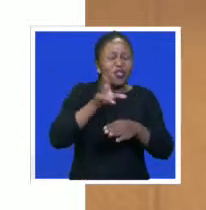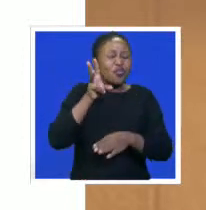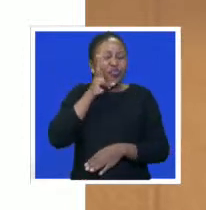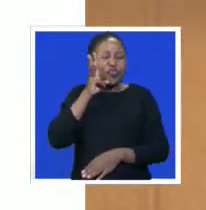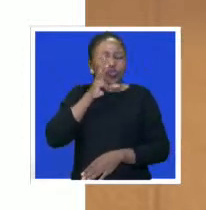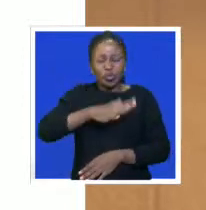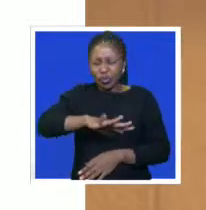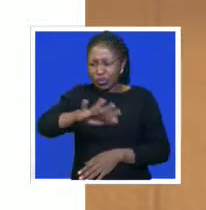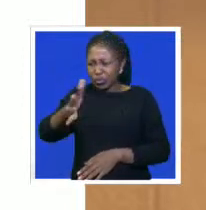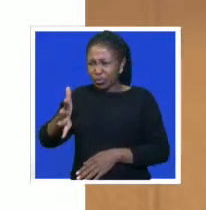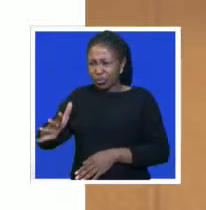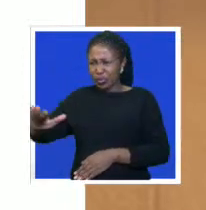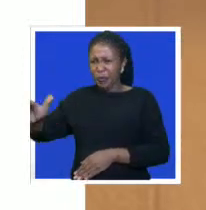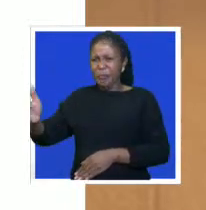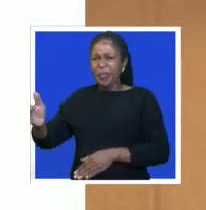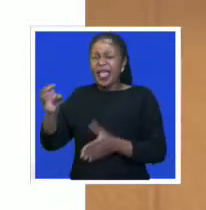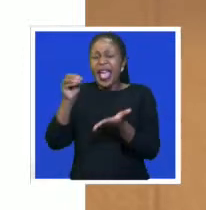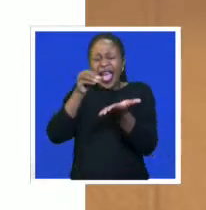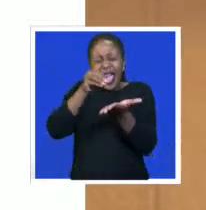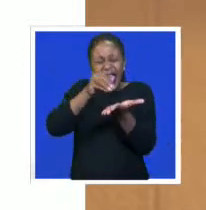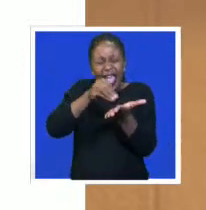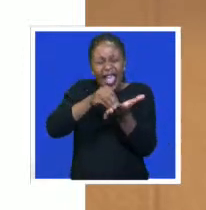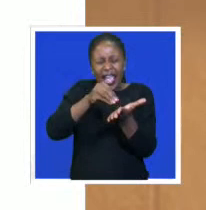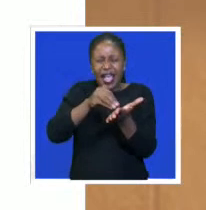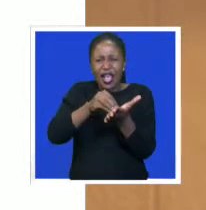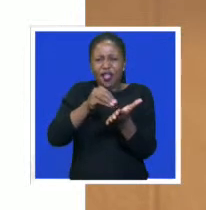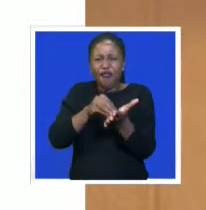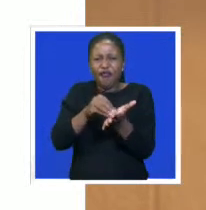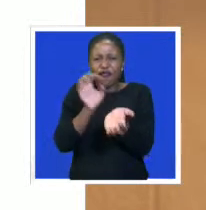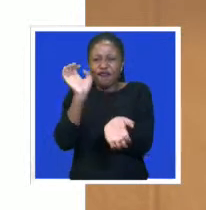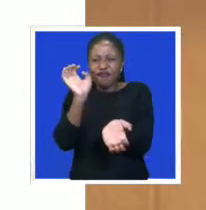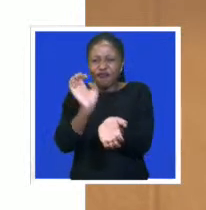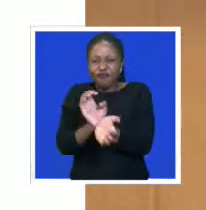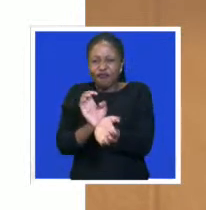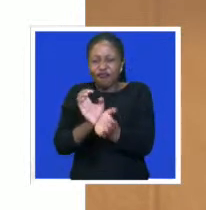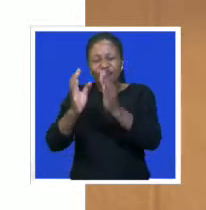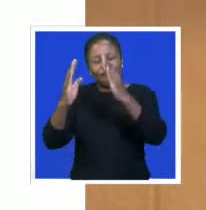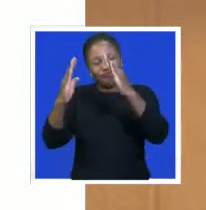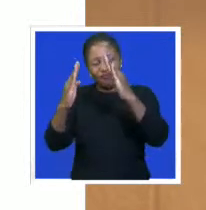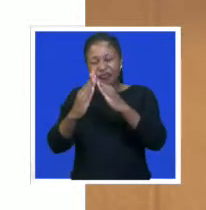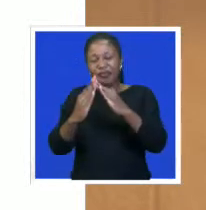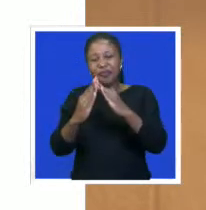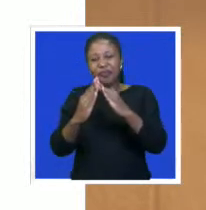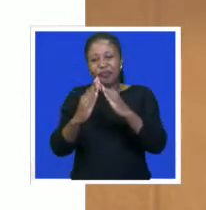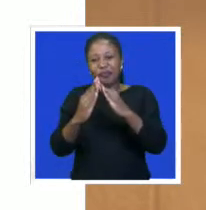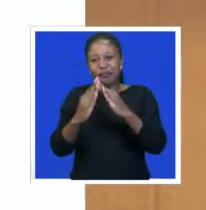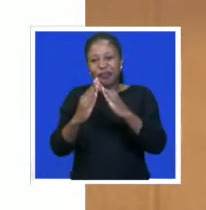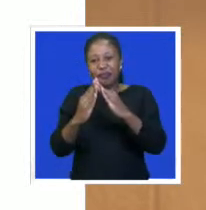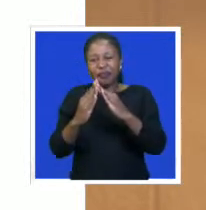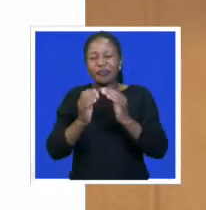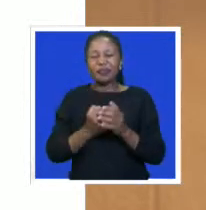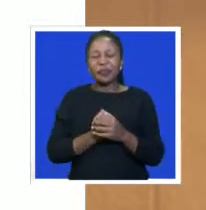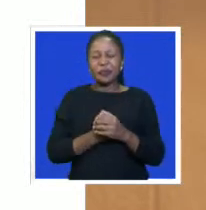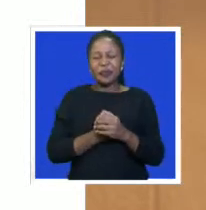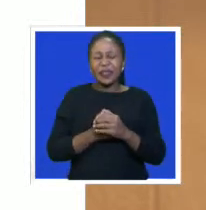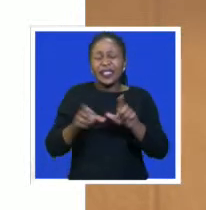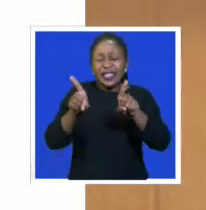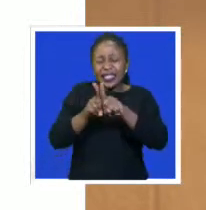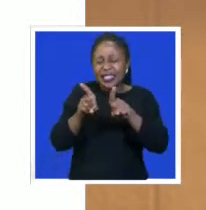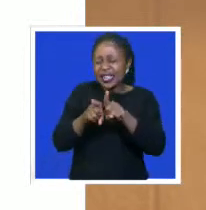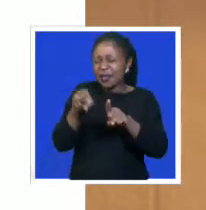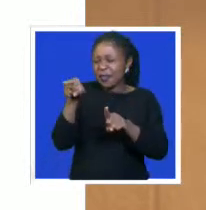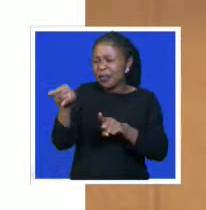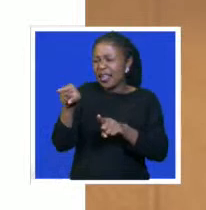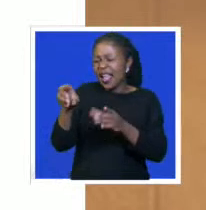gloomy prison of Chateau d'If. In one of its cells along a subterranean